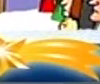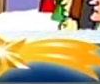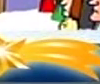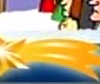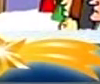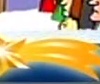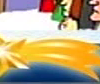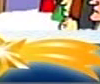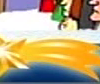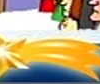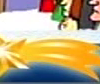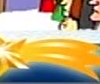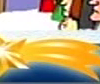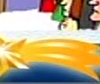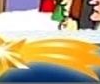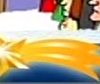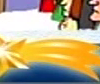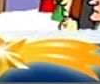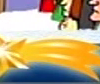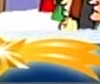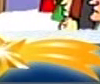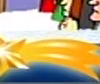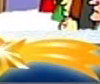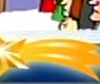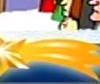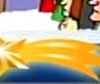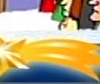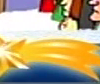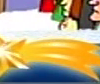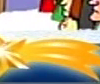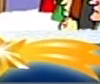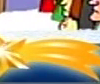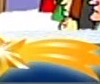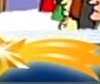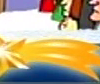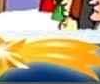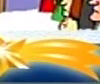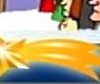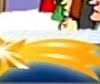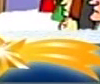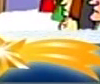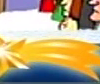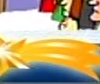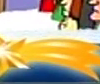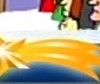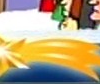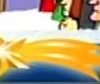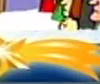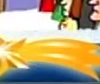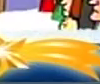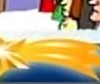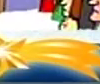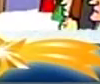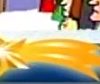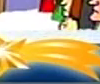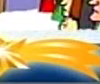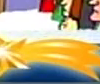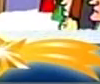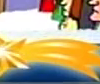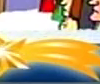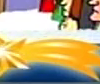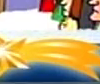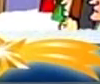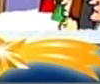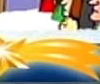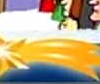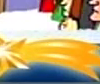will happen. We see easy life gospel. They say you don't need to turn away from your bad ways.